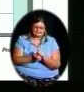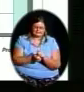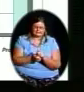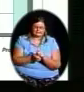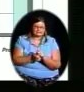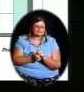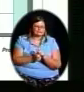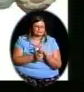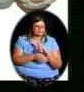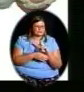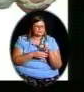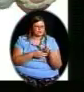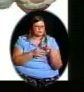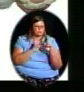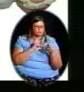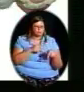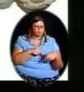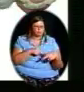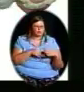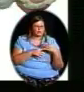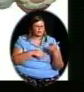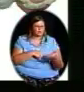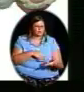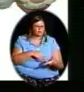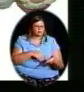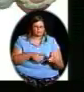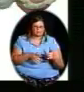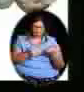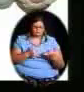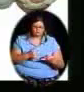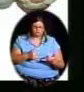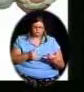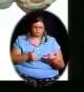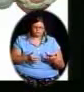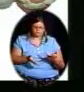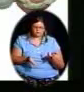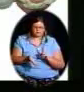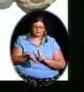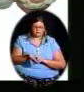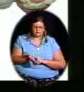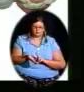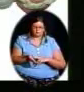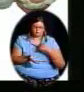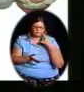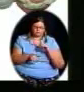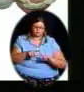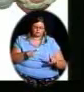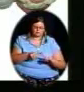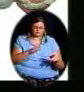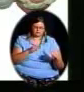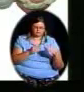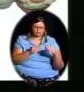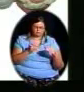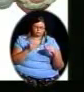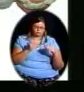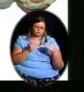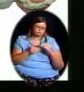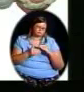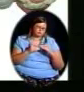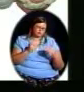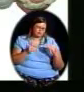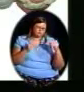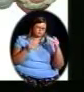20th report. As we take a look at our enrollments at our various schools, at our various levels, we can see our elementary enrollments